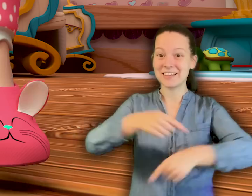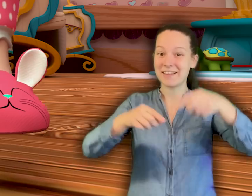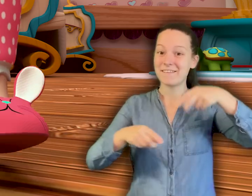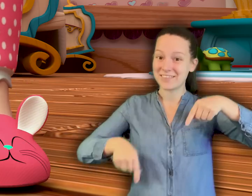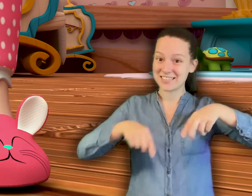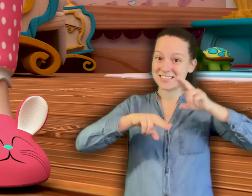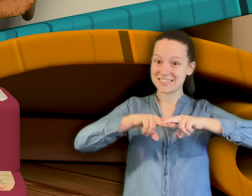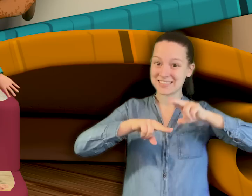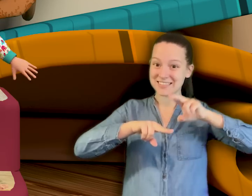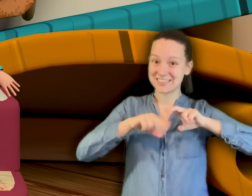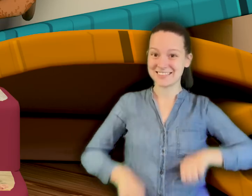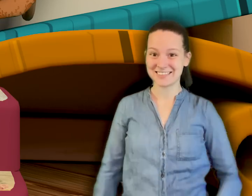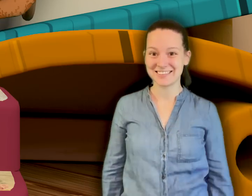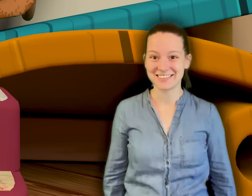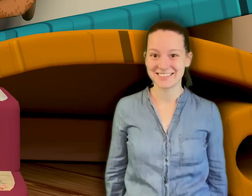seat feet and